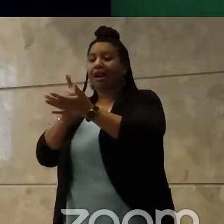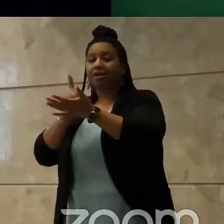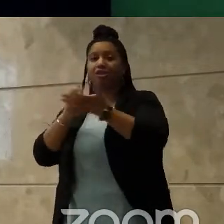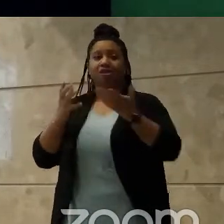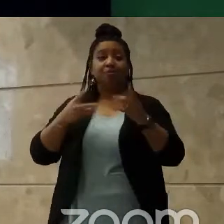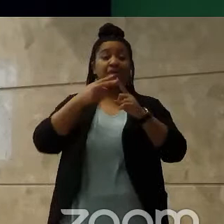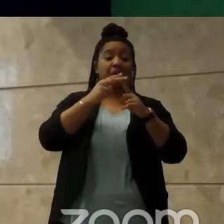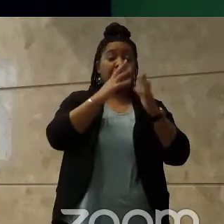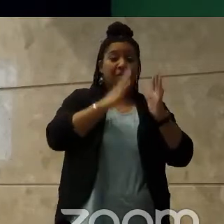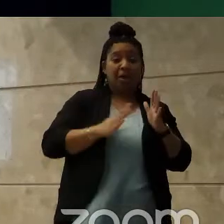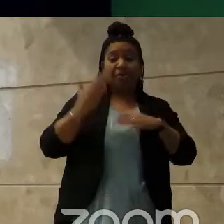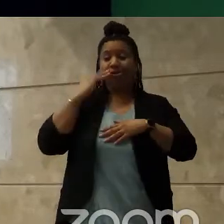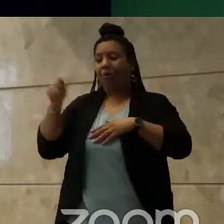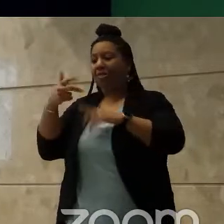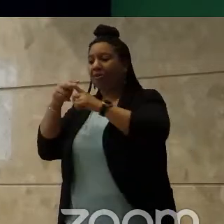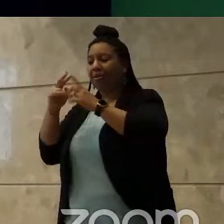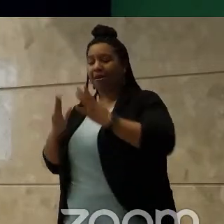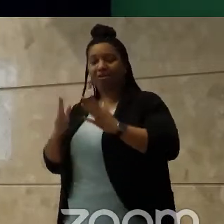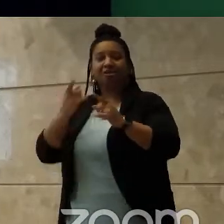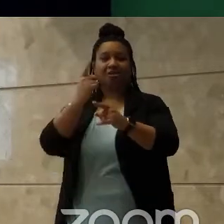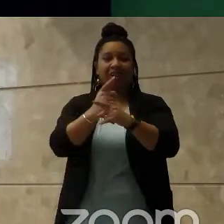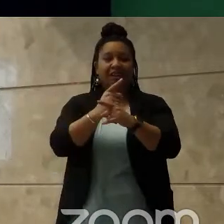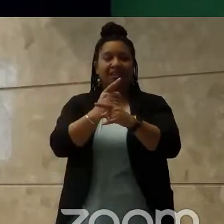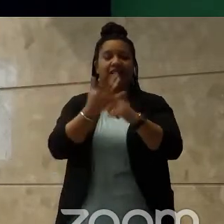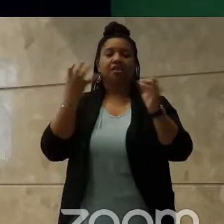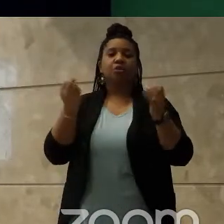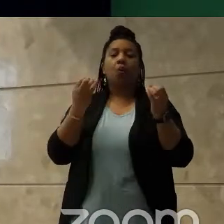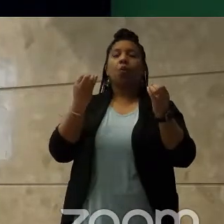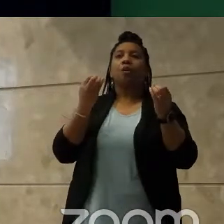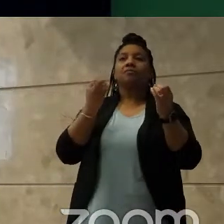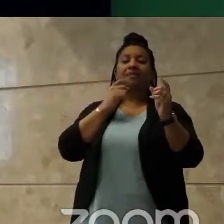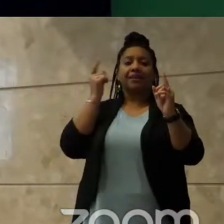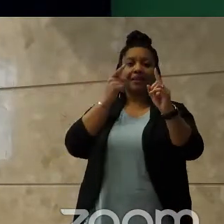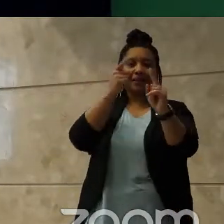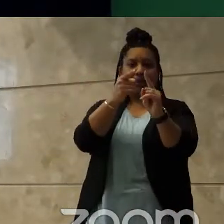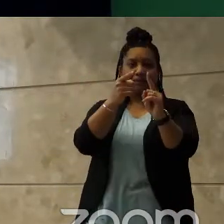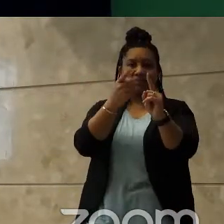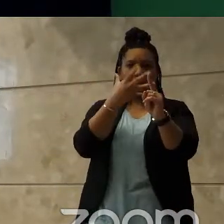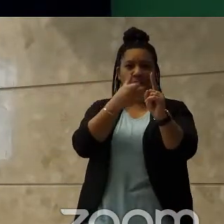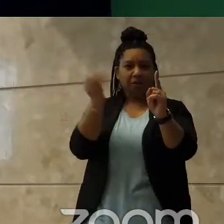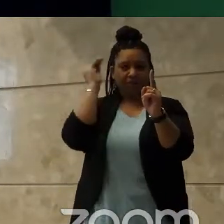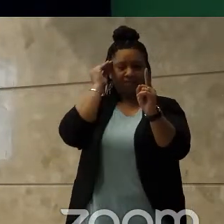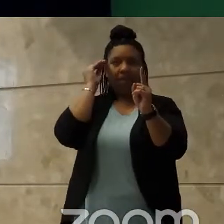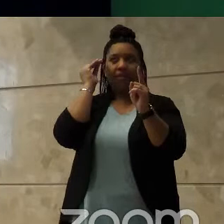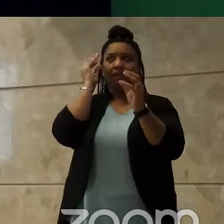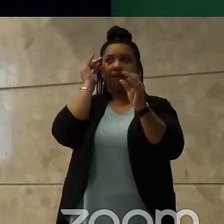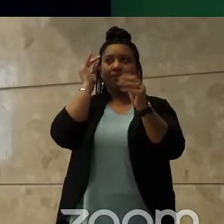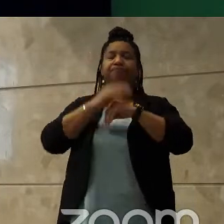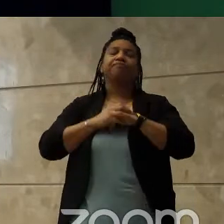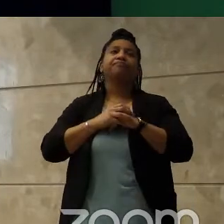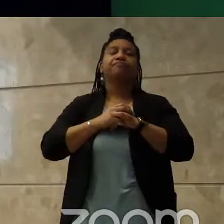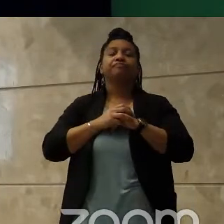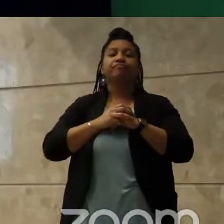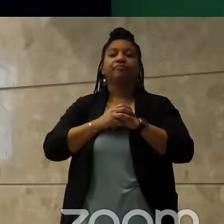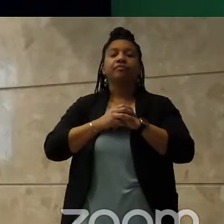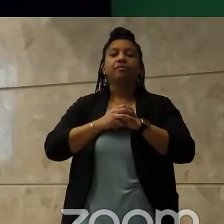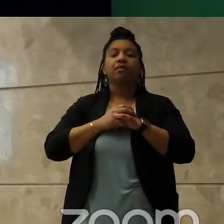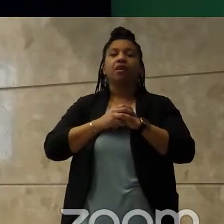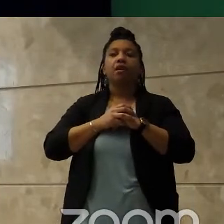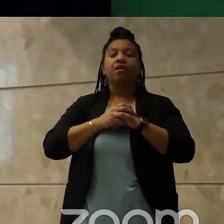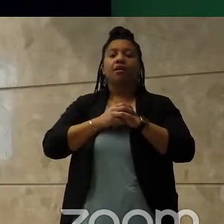can make a good living, no plumbers. And so here is the key. This is what I want you to think about. The fact is